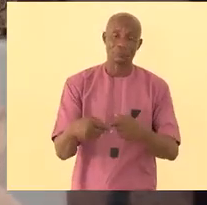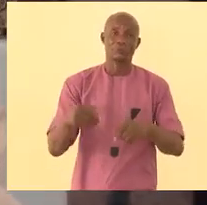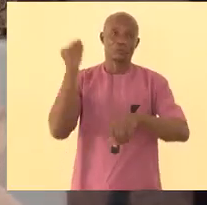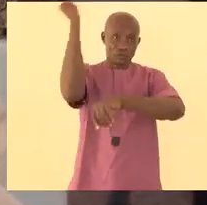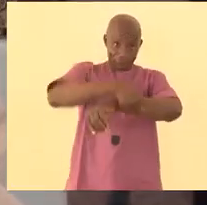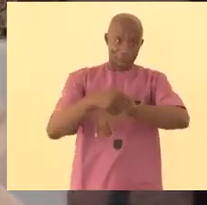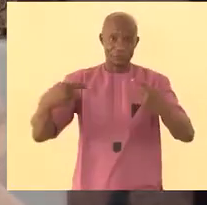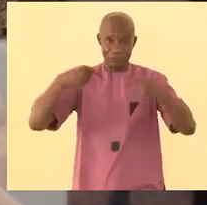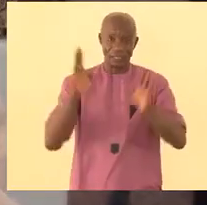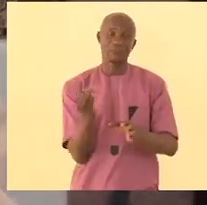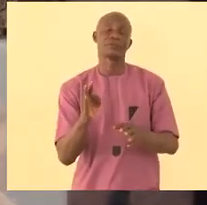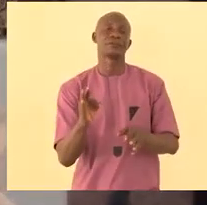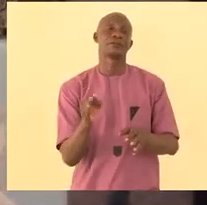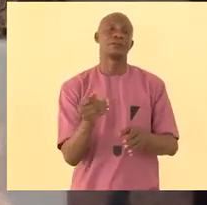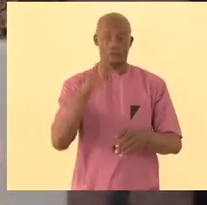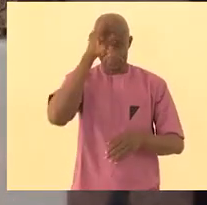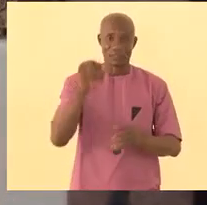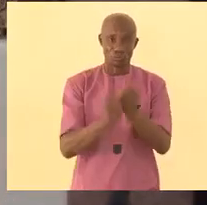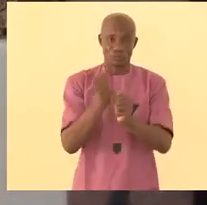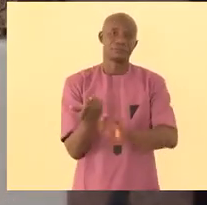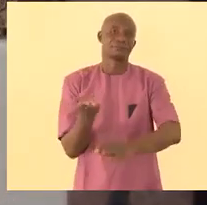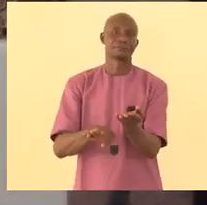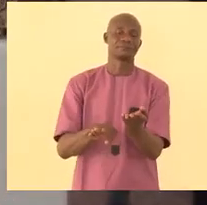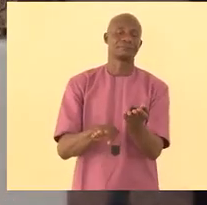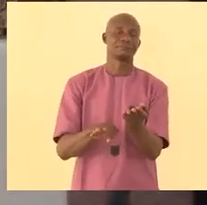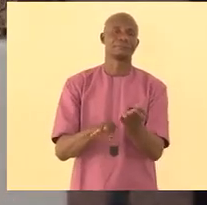of man, which is death.